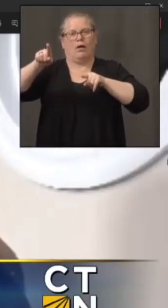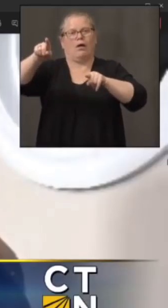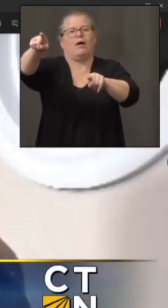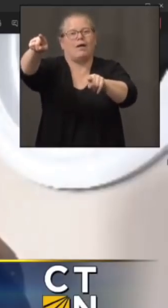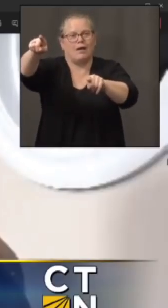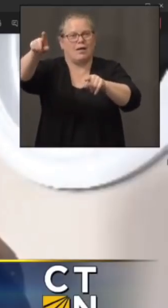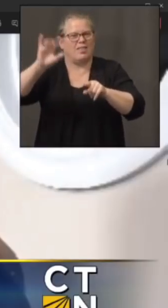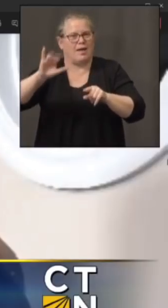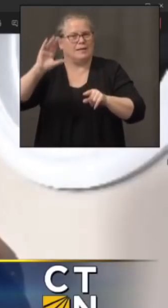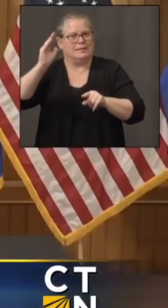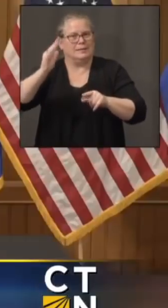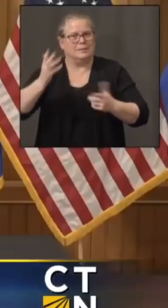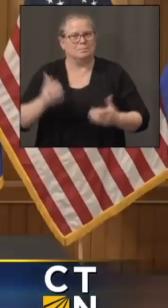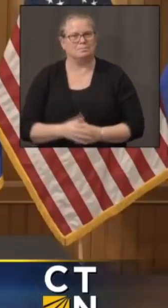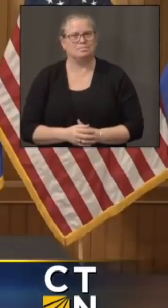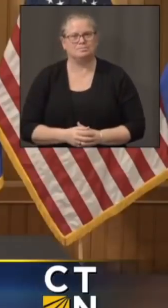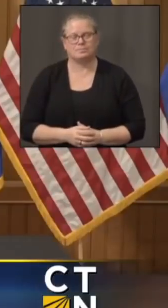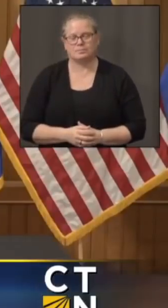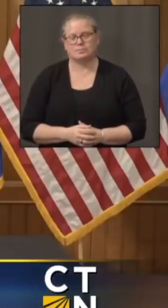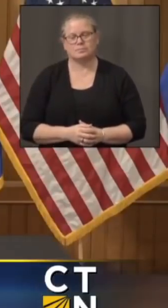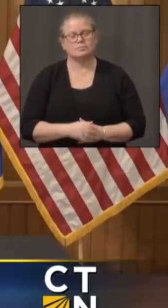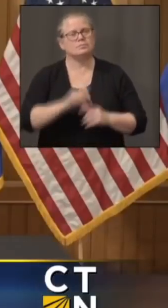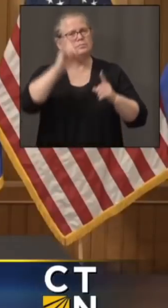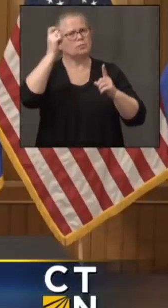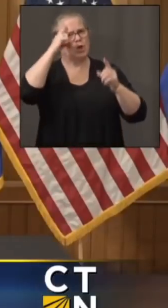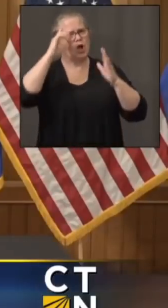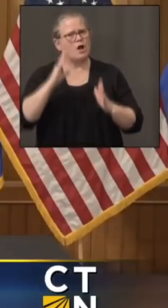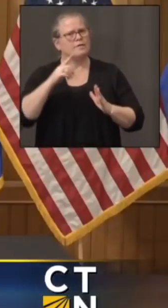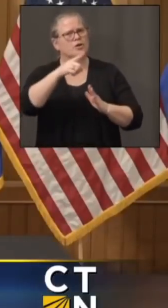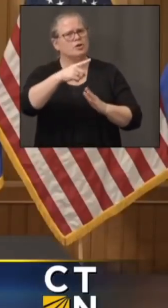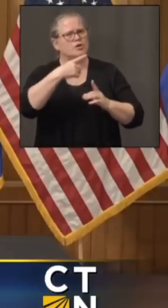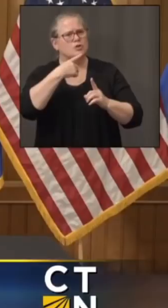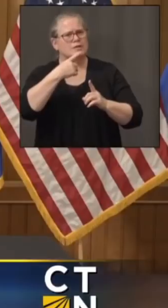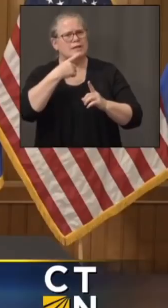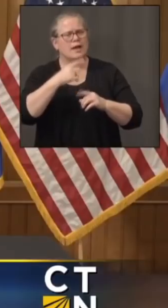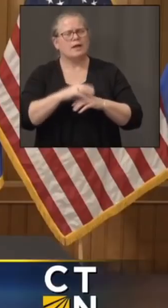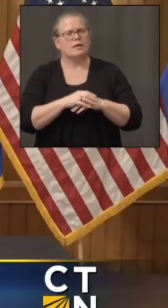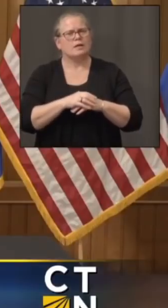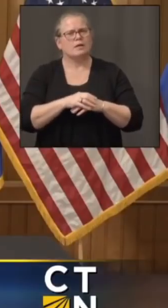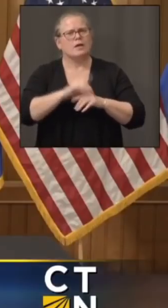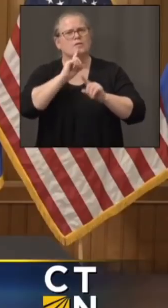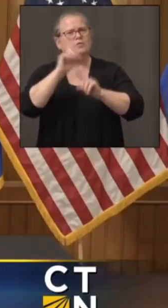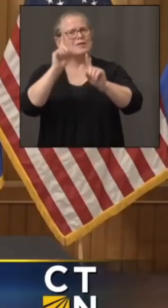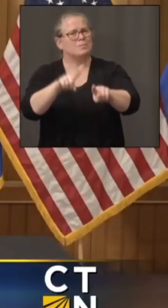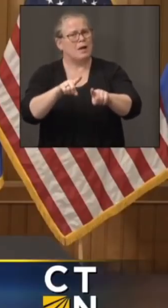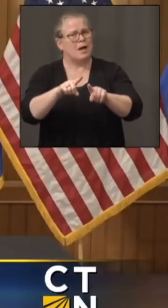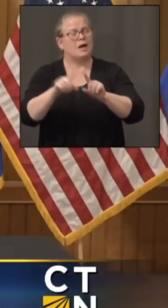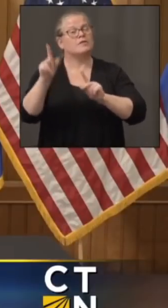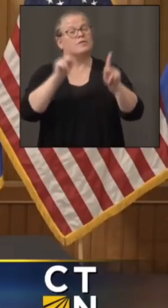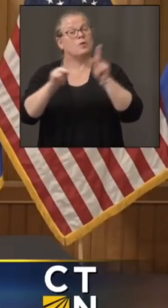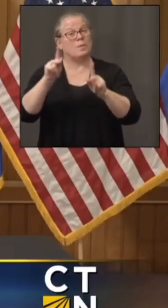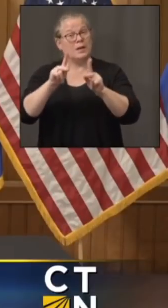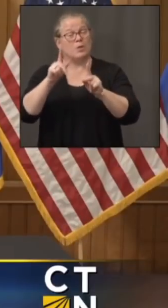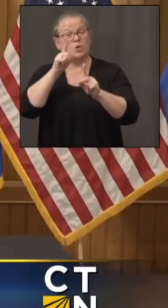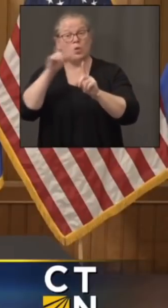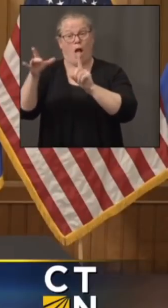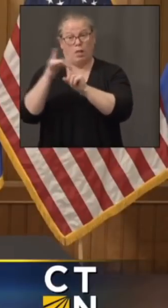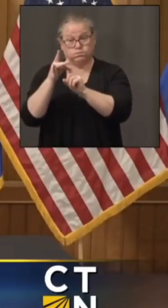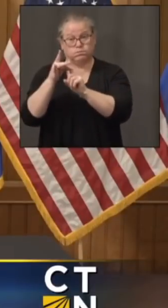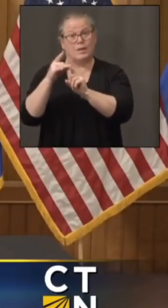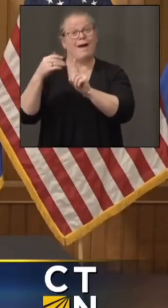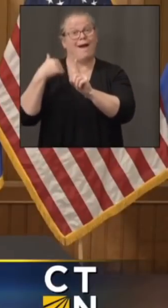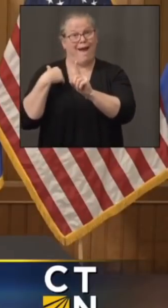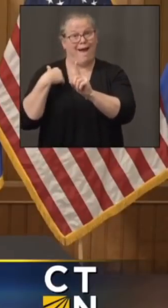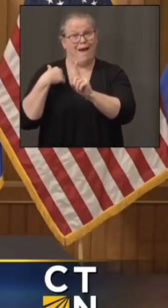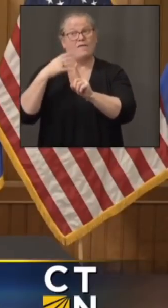Governor, I thought at the beginning you said the response rate for contact tracing was 98%. Is that correct? I